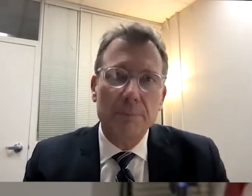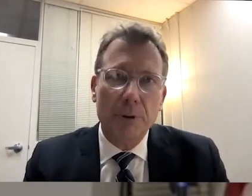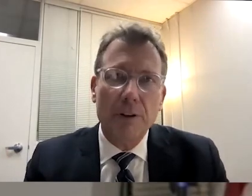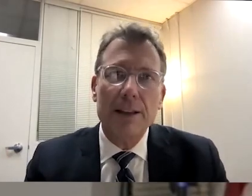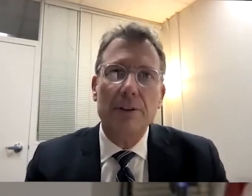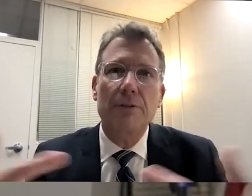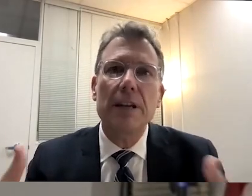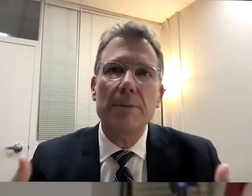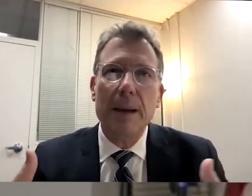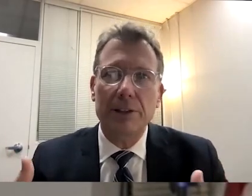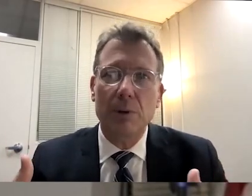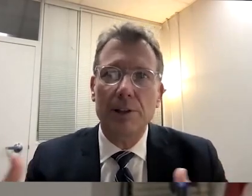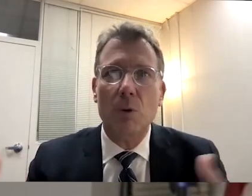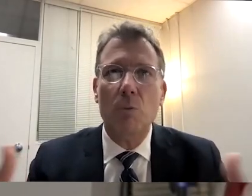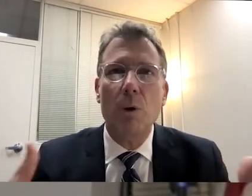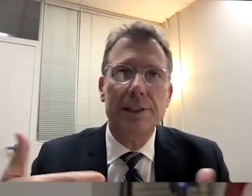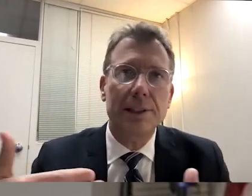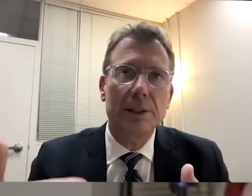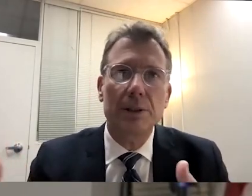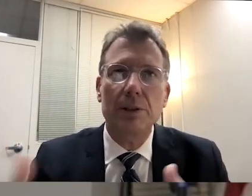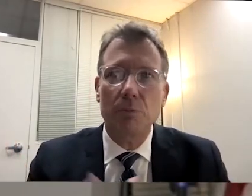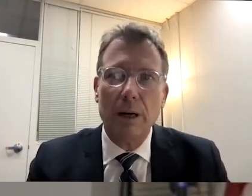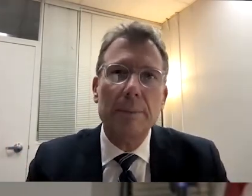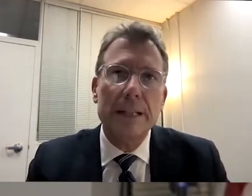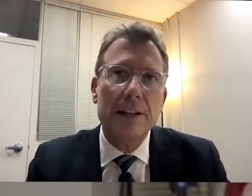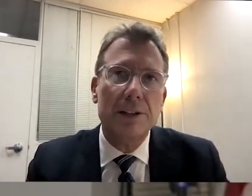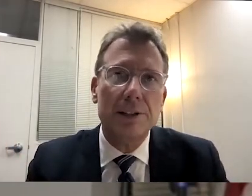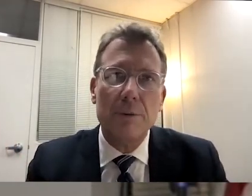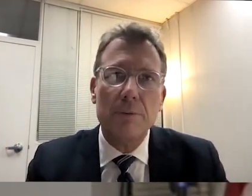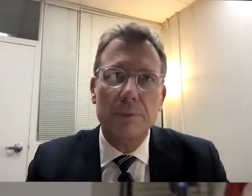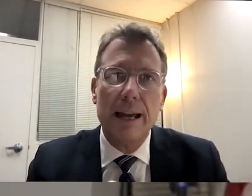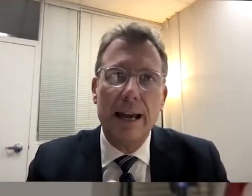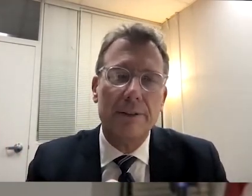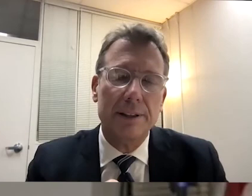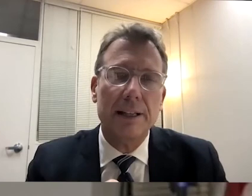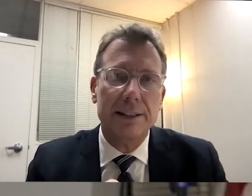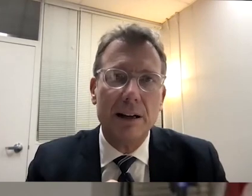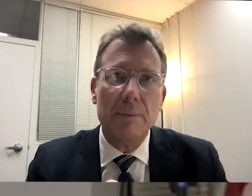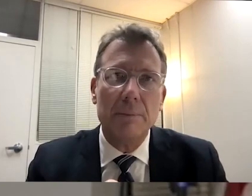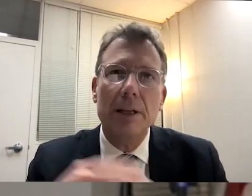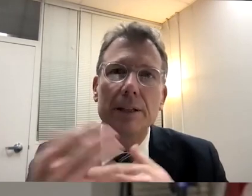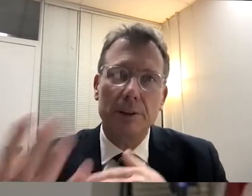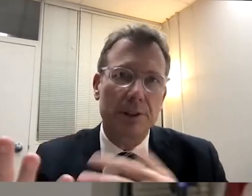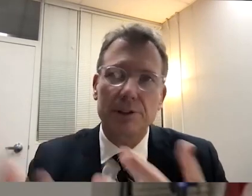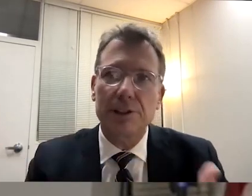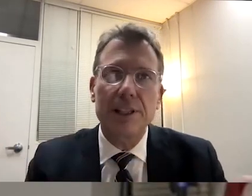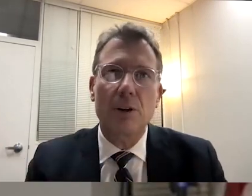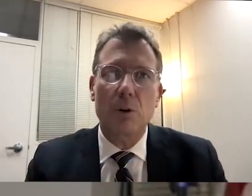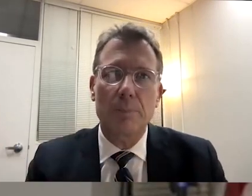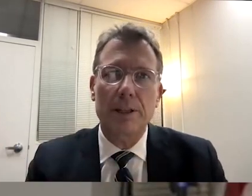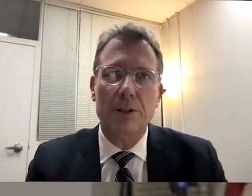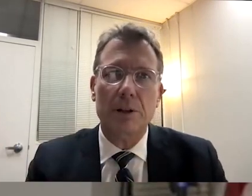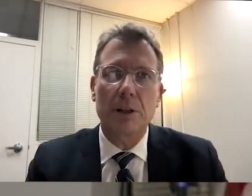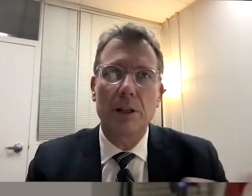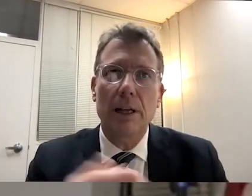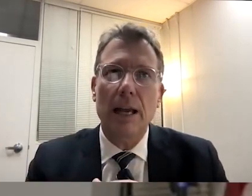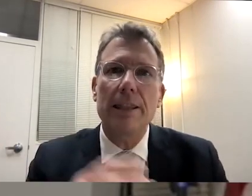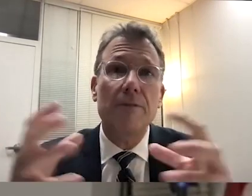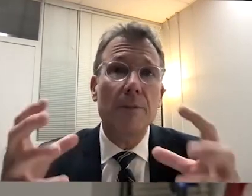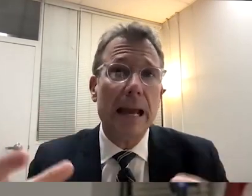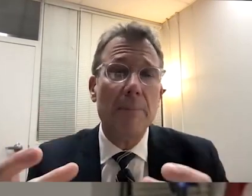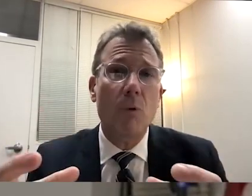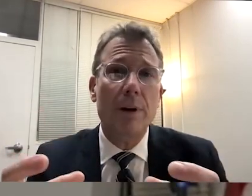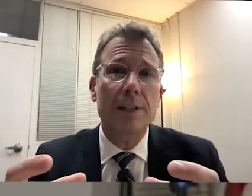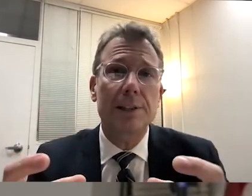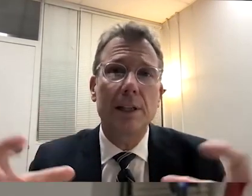then they can provide their feedback to us on what recommendations they have at that time. They'll see the whole picture. And